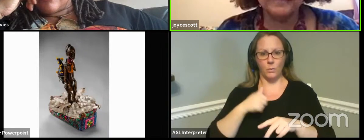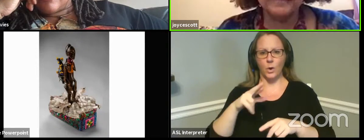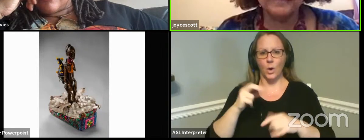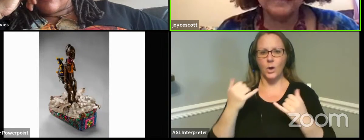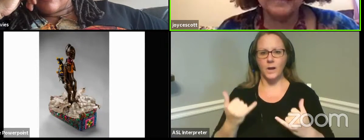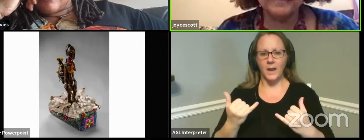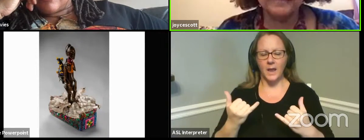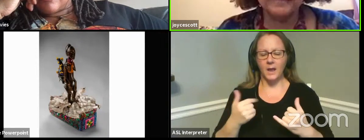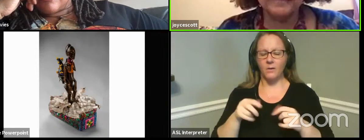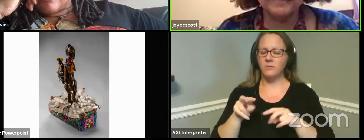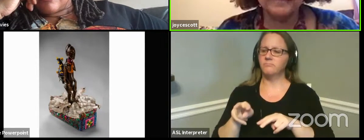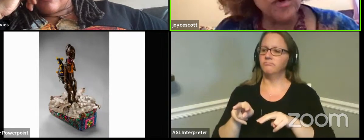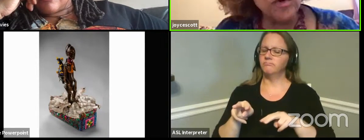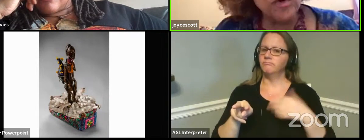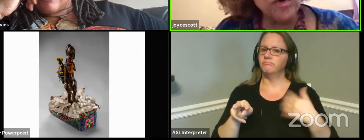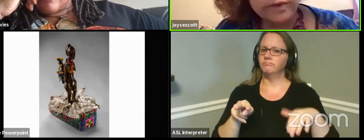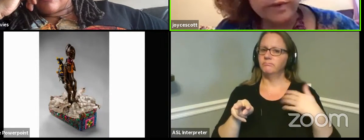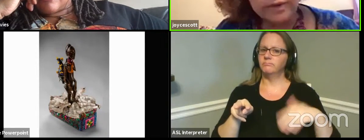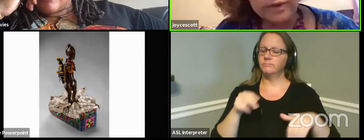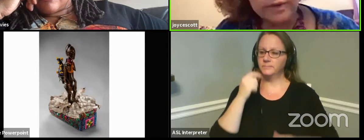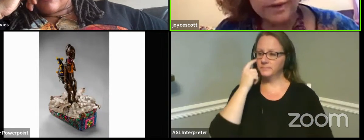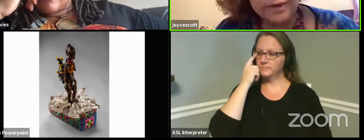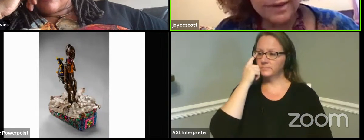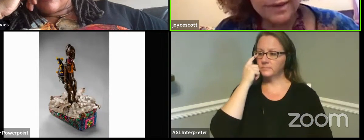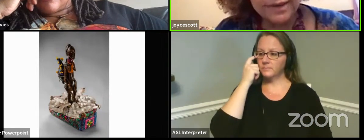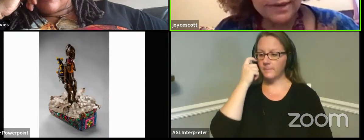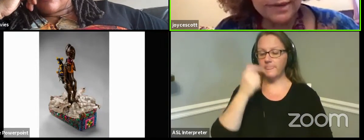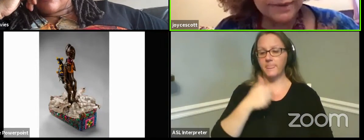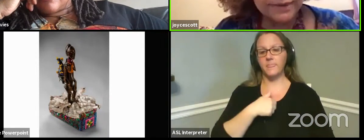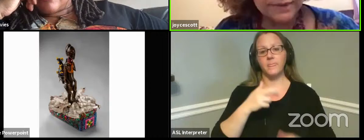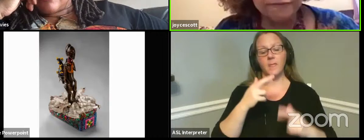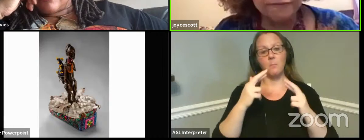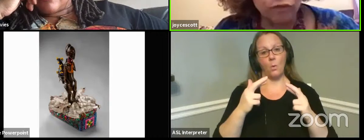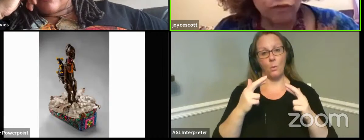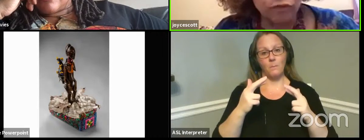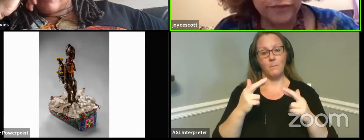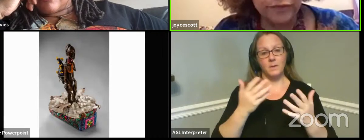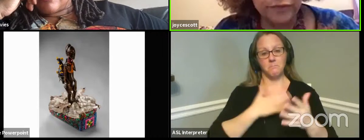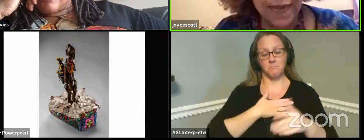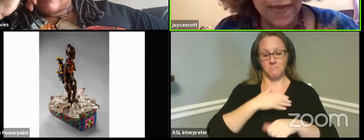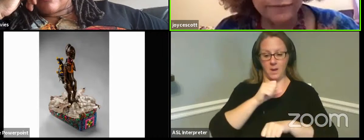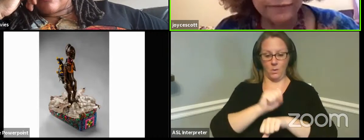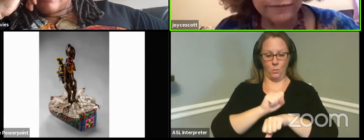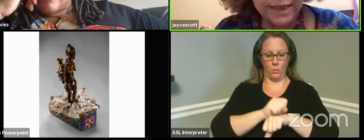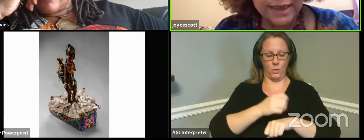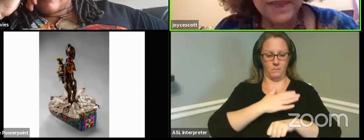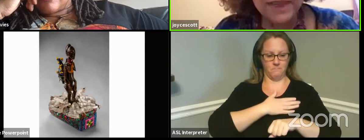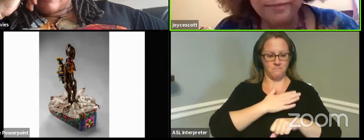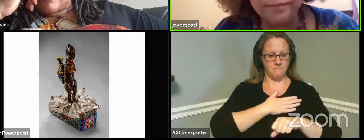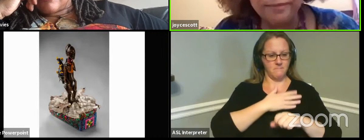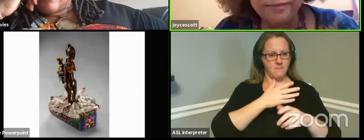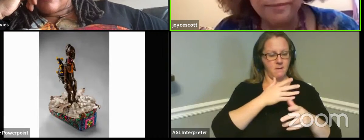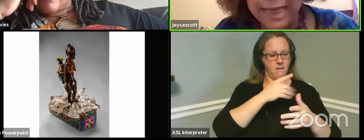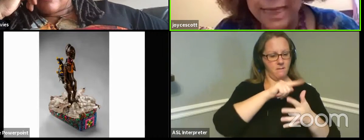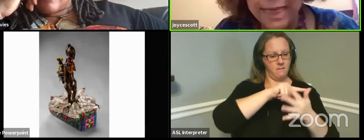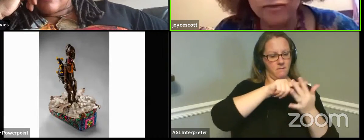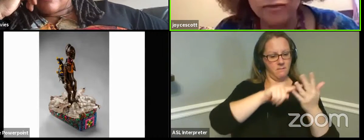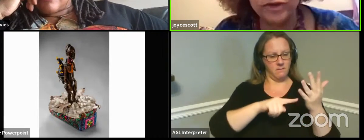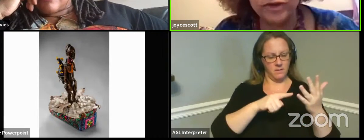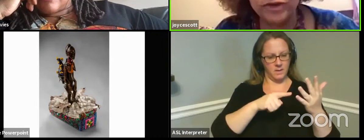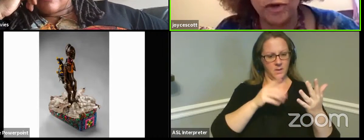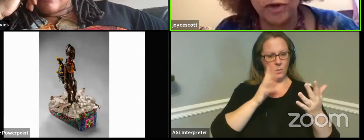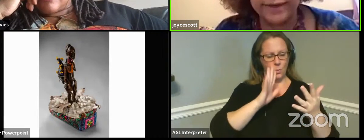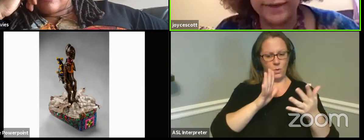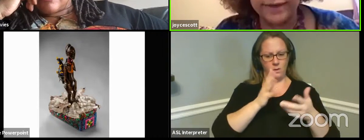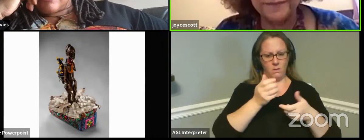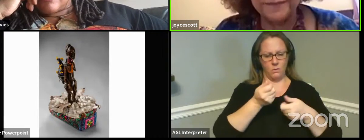So I'm hoping that my work, some kind of fulcrum, it's some kind of flypaper that gets you